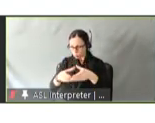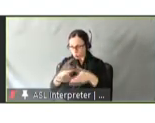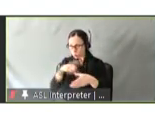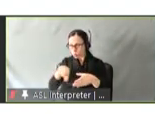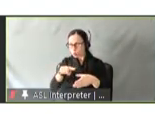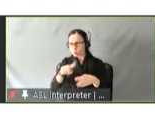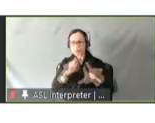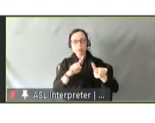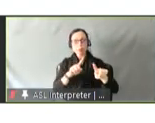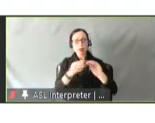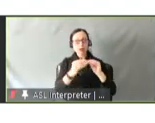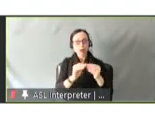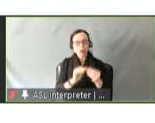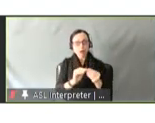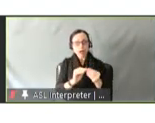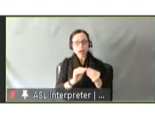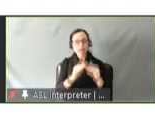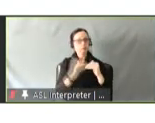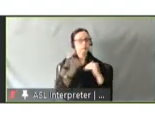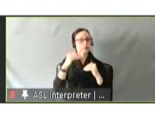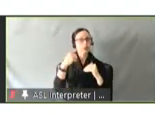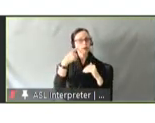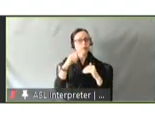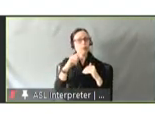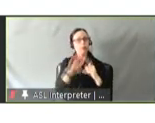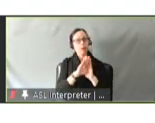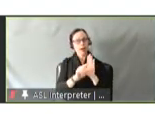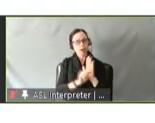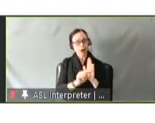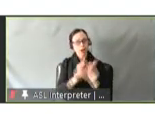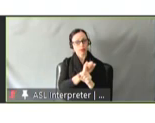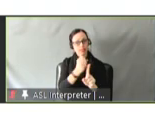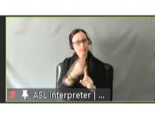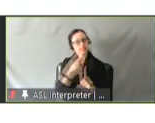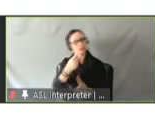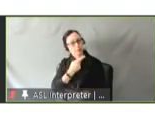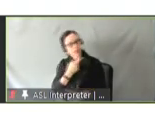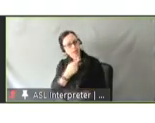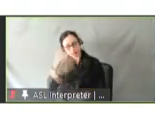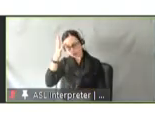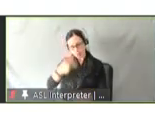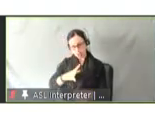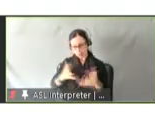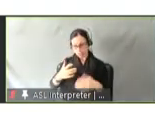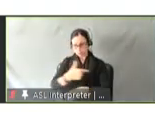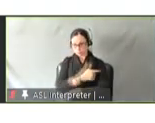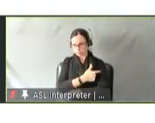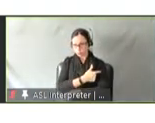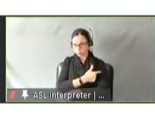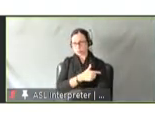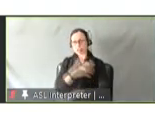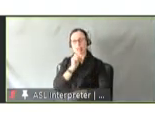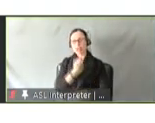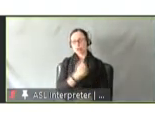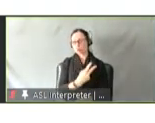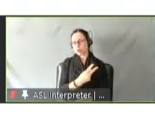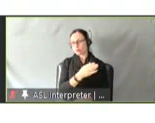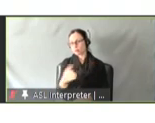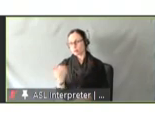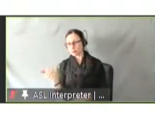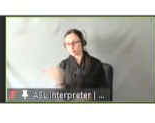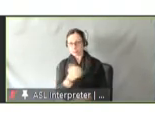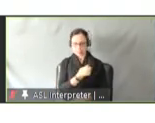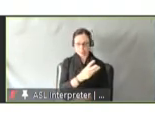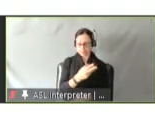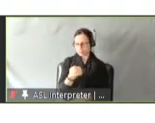rates exceeded the background incidence in the peach-shaded cells. For males, after dose one for ages 12 to 15 and 16 to